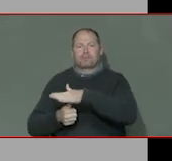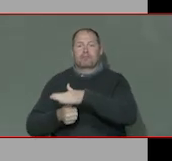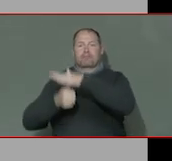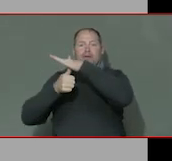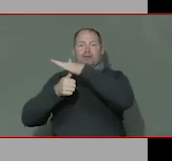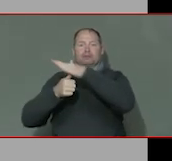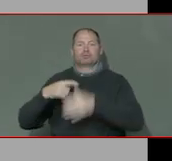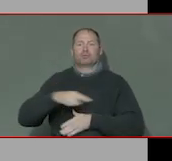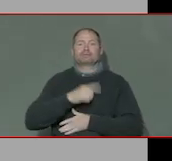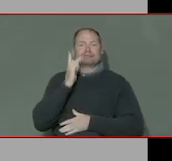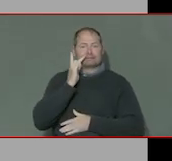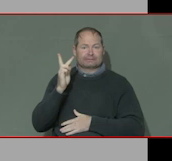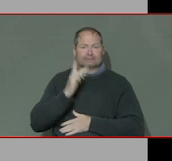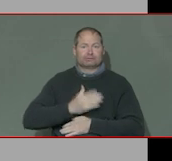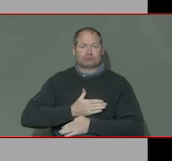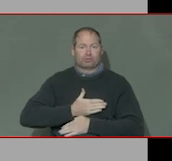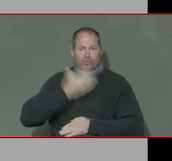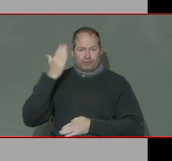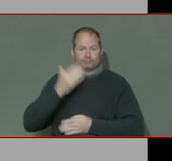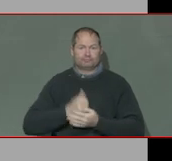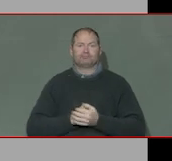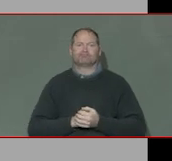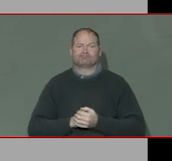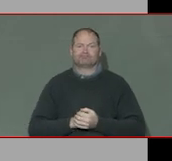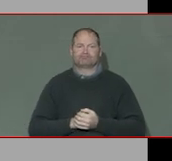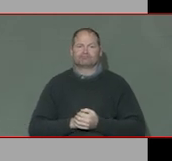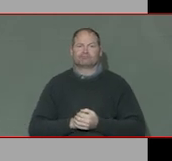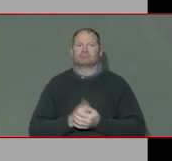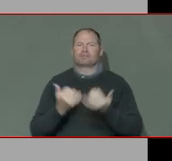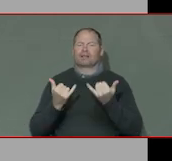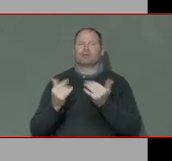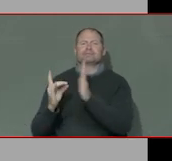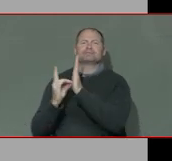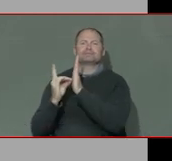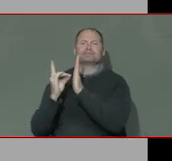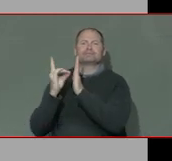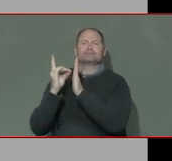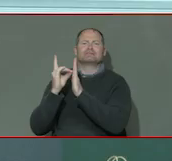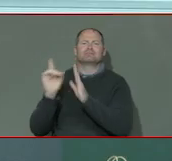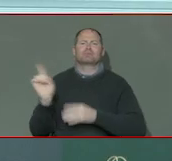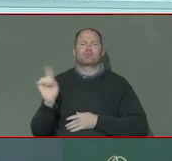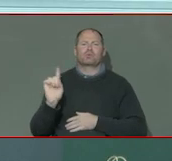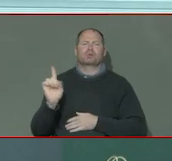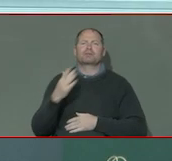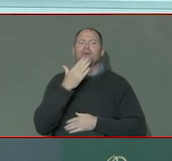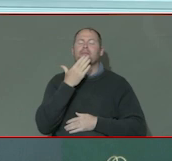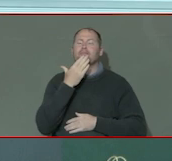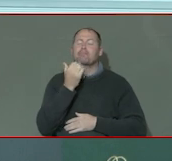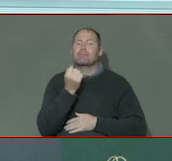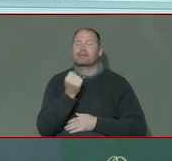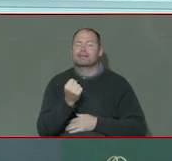see on our memos. Then also the kind of development. Please underline or